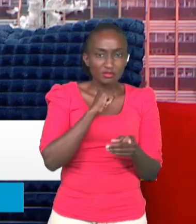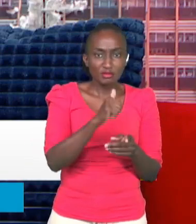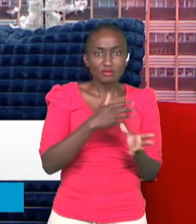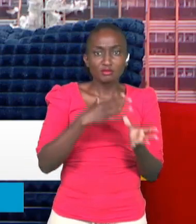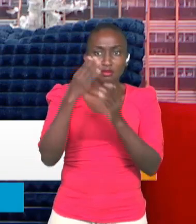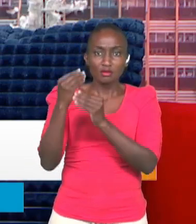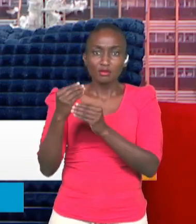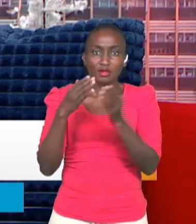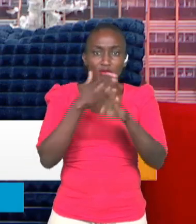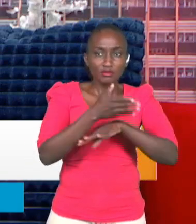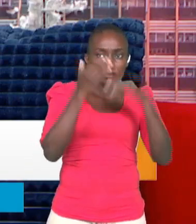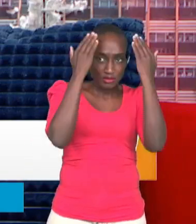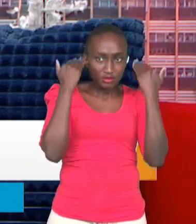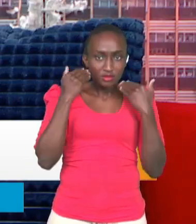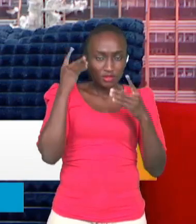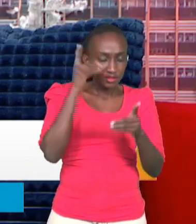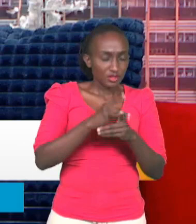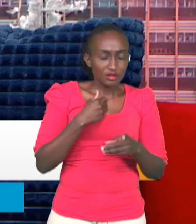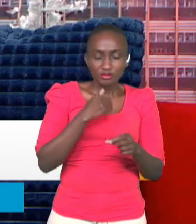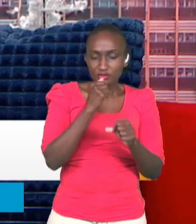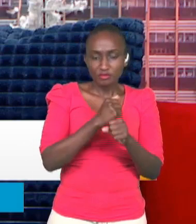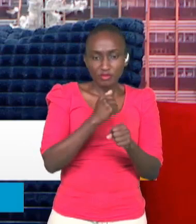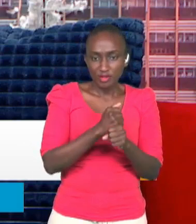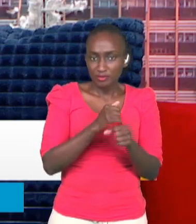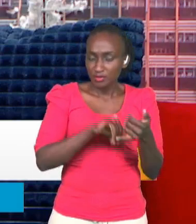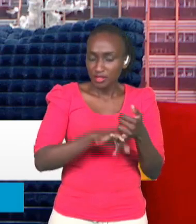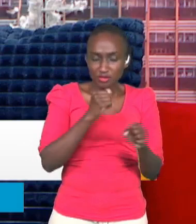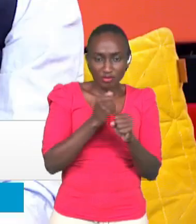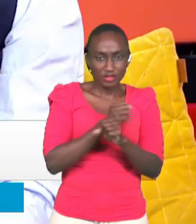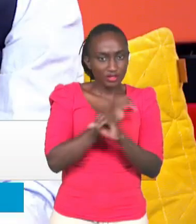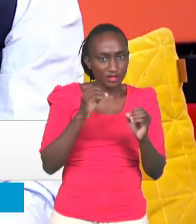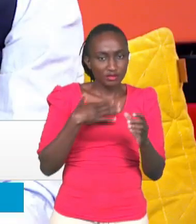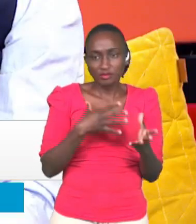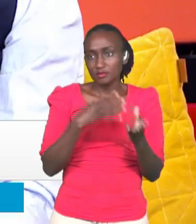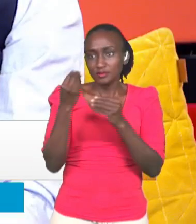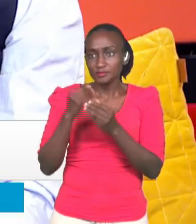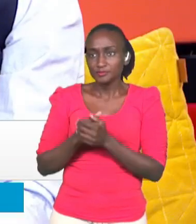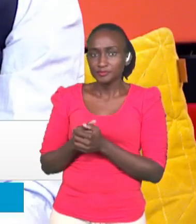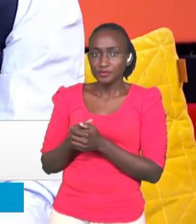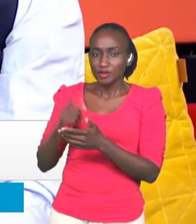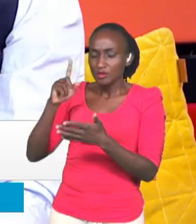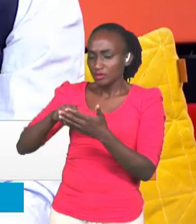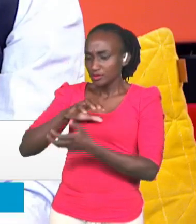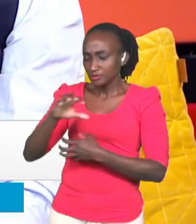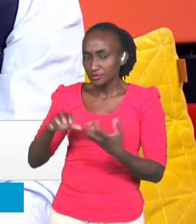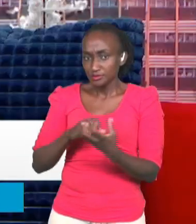Just decide, you know what, this is not working, I'm out. And they leave it at that. What are the implications of that? There are a lot of implications in terms of